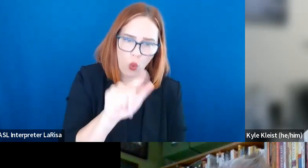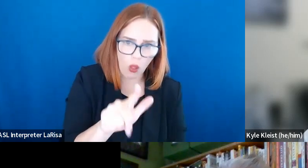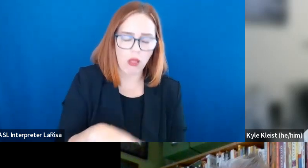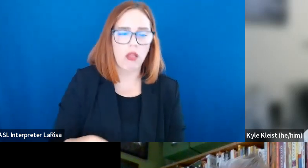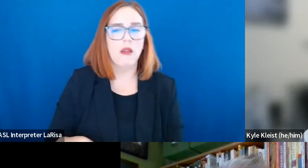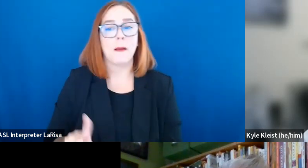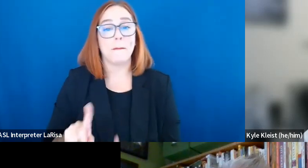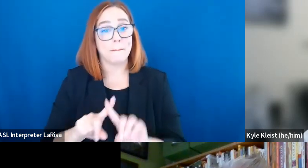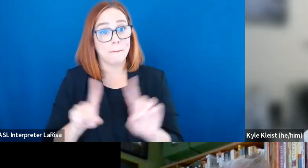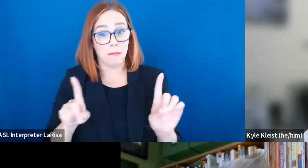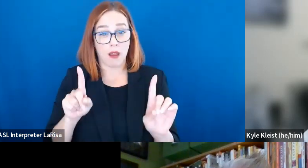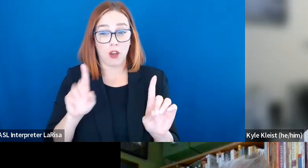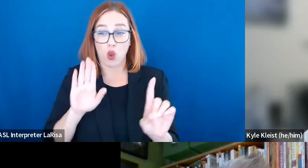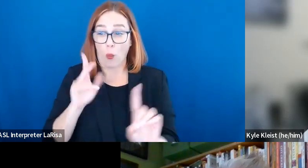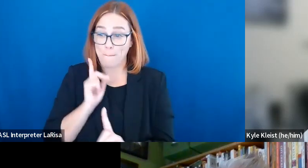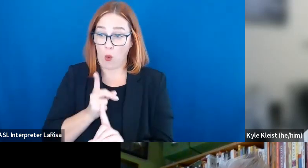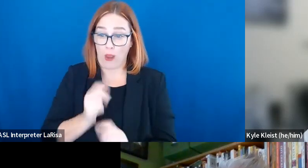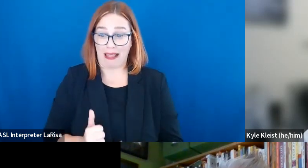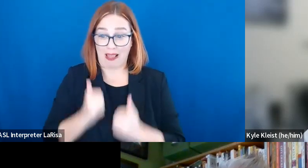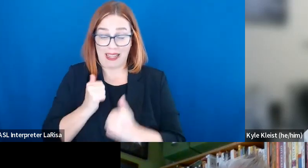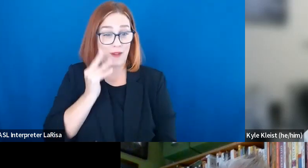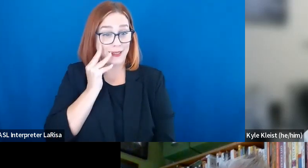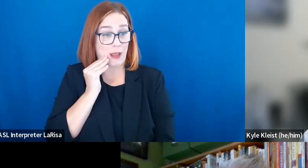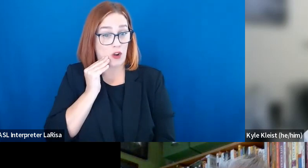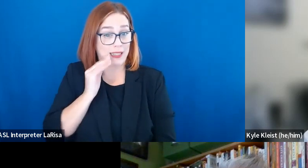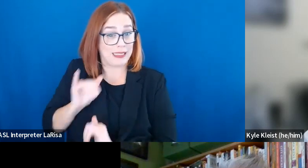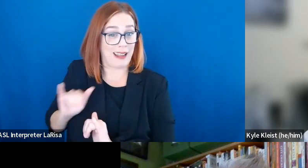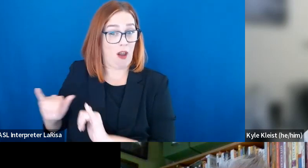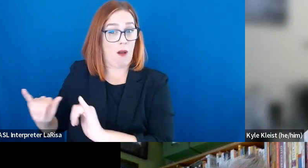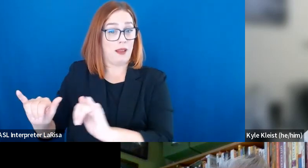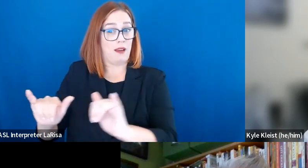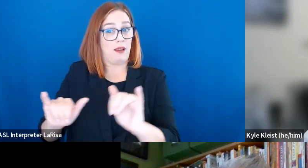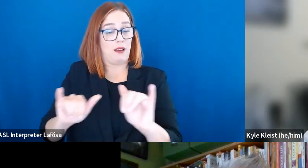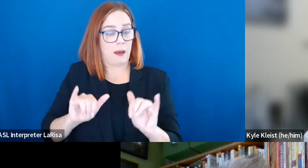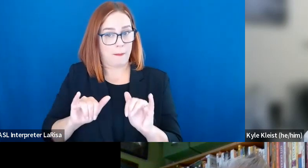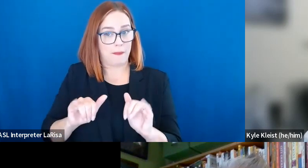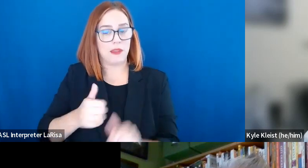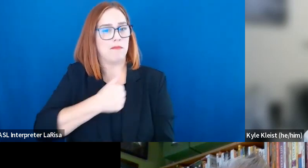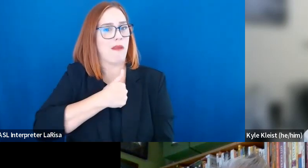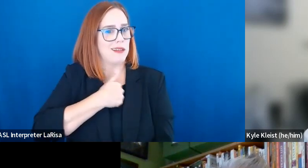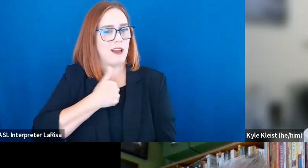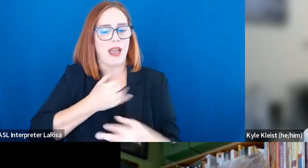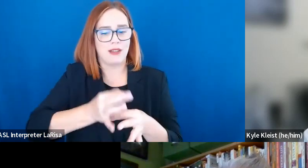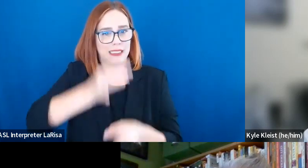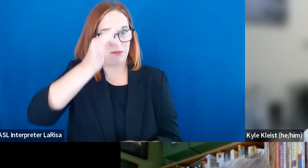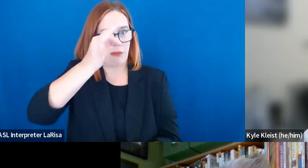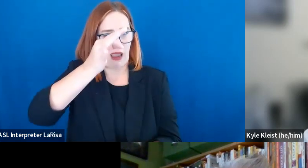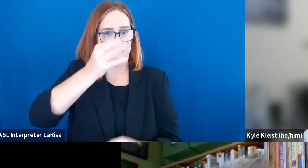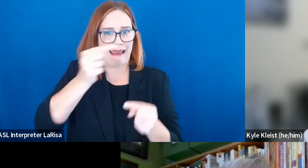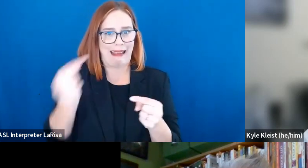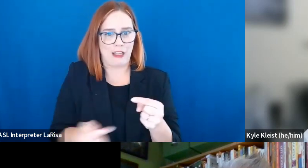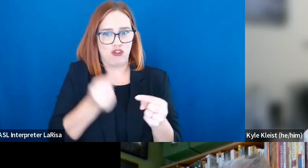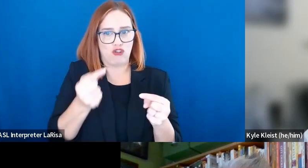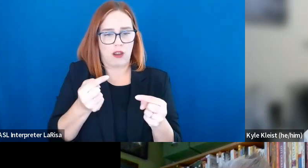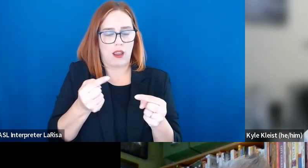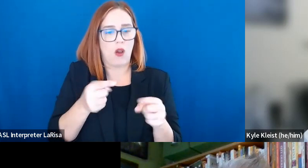mean, as a man who's used with a spinal cord injury, I'm a paraplegic, so use a manual wheelchair